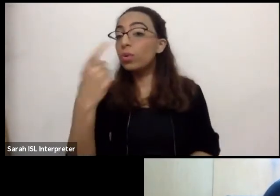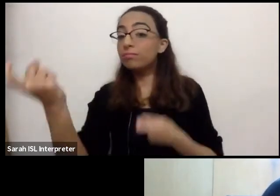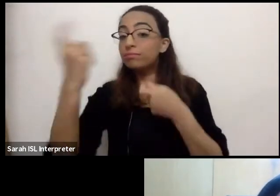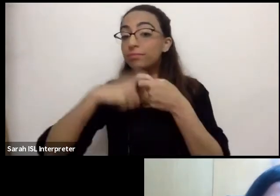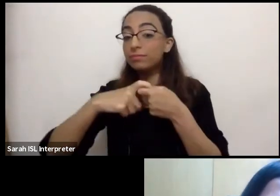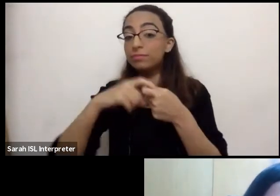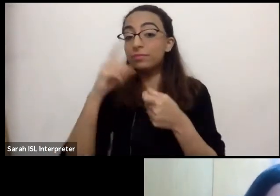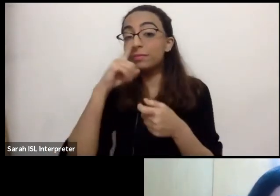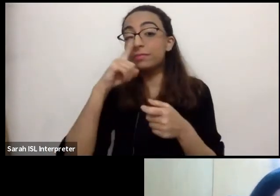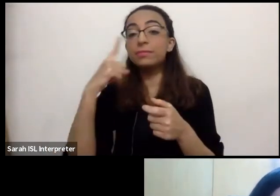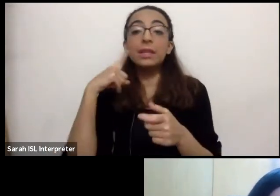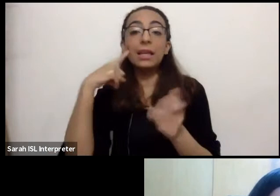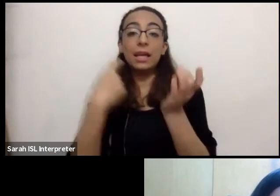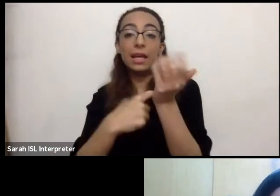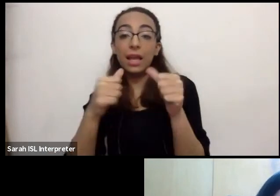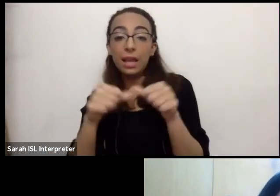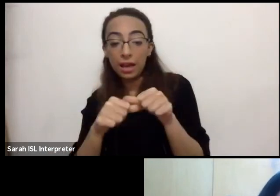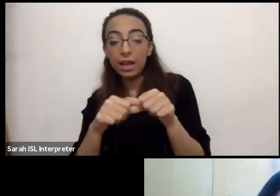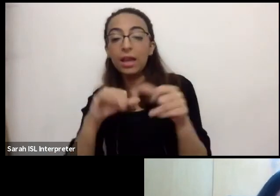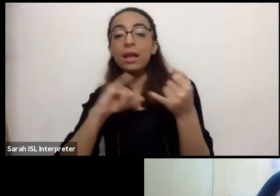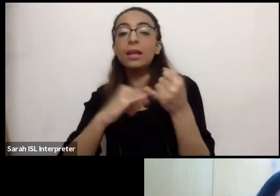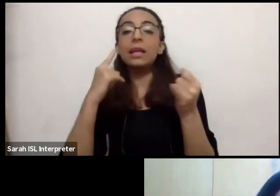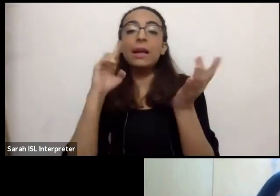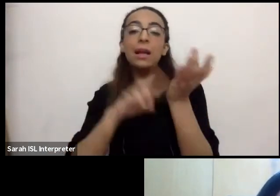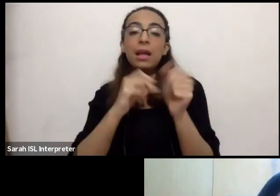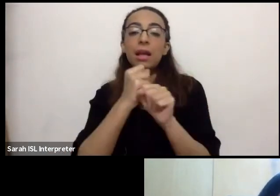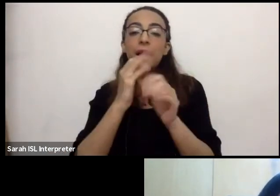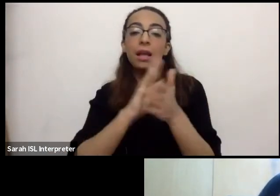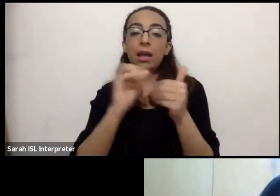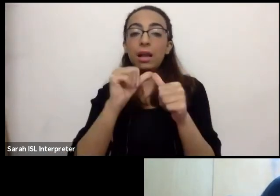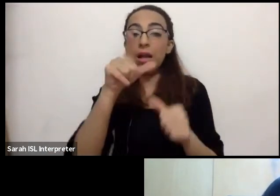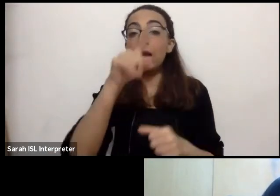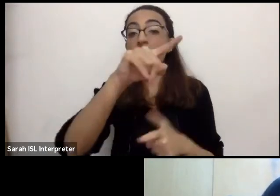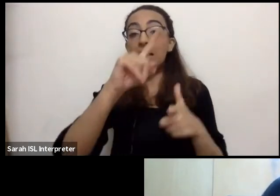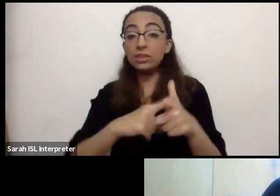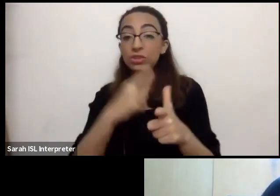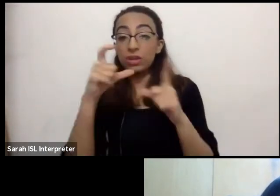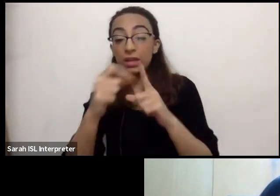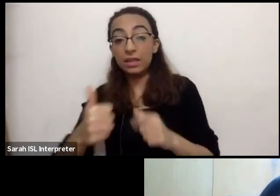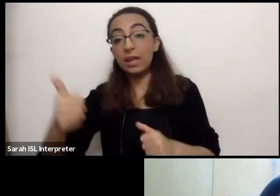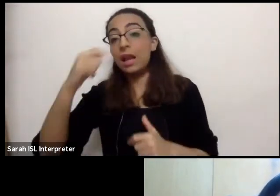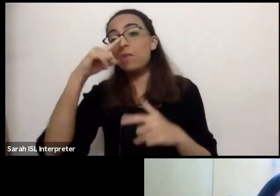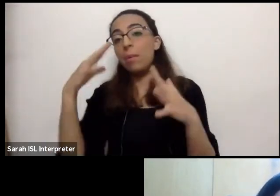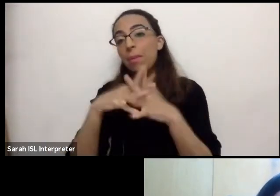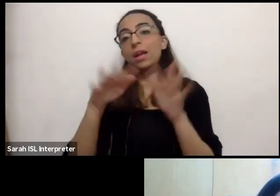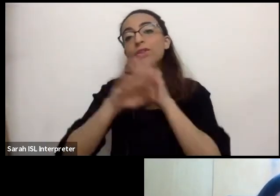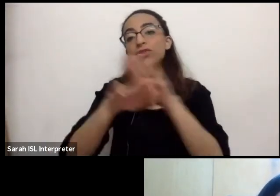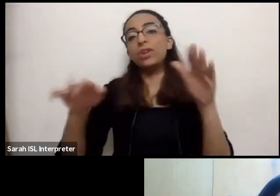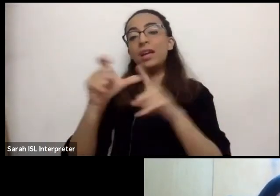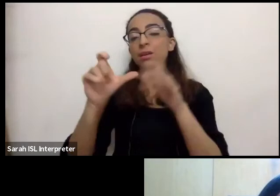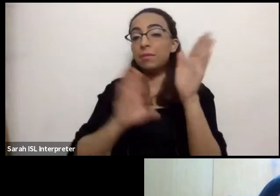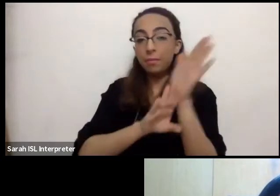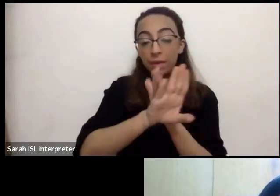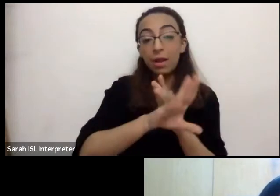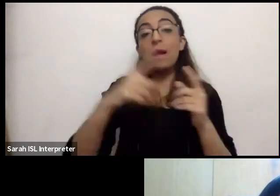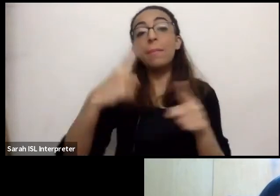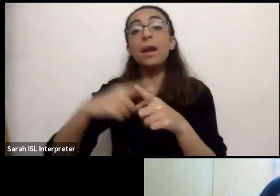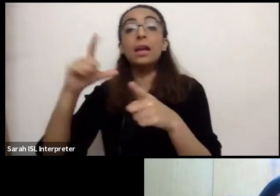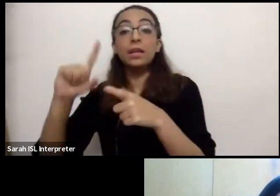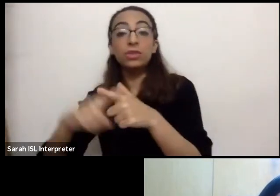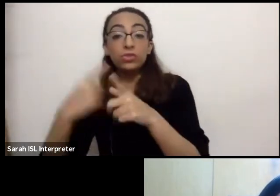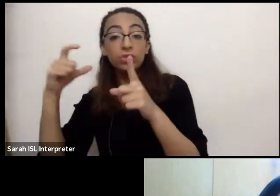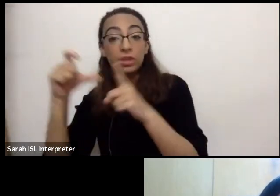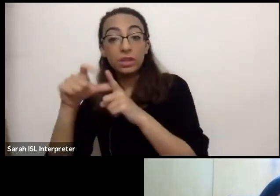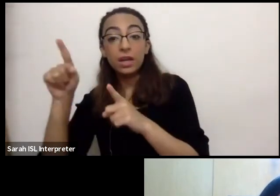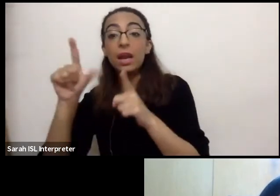by Ms. Ira Singhal, Joint Director, Department of Women and Child Development, and Joint Director, Department of